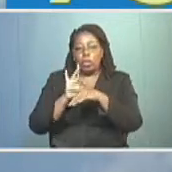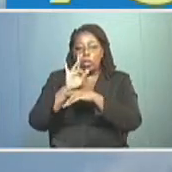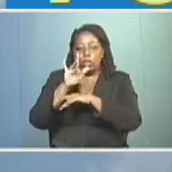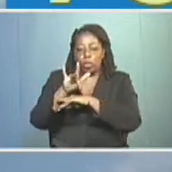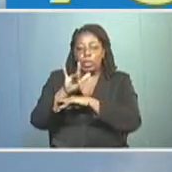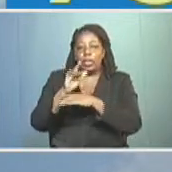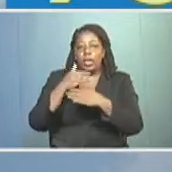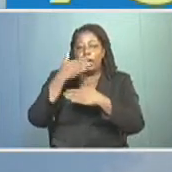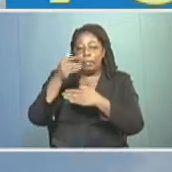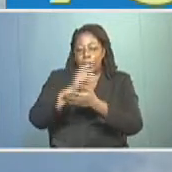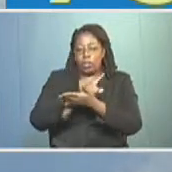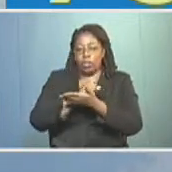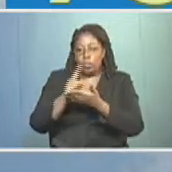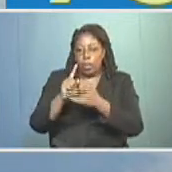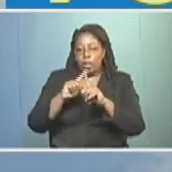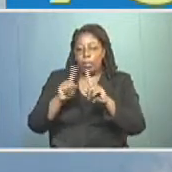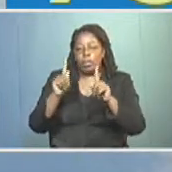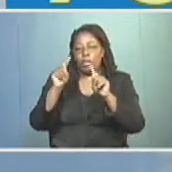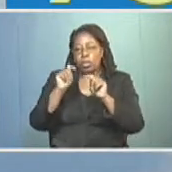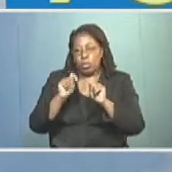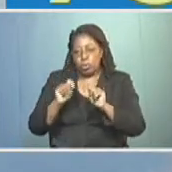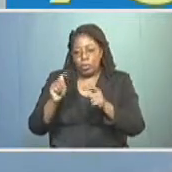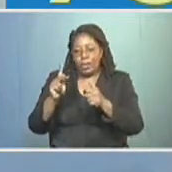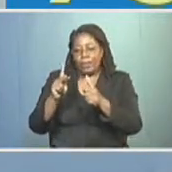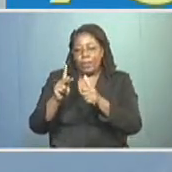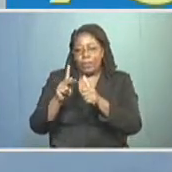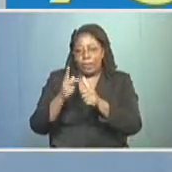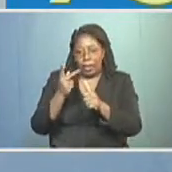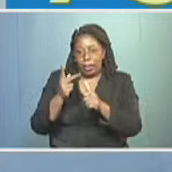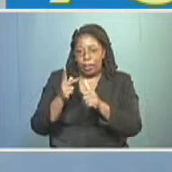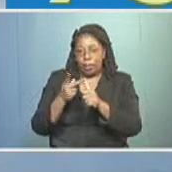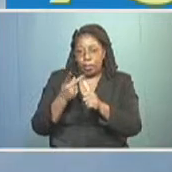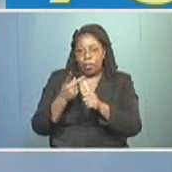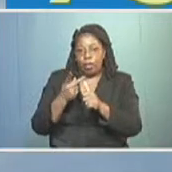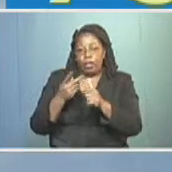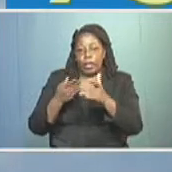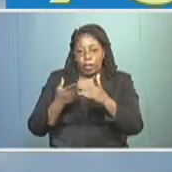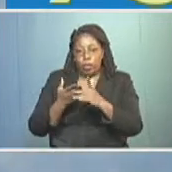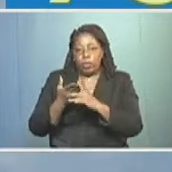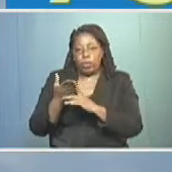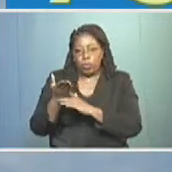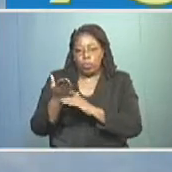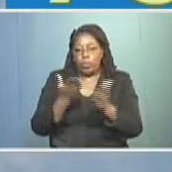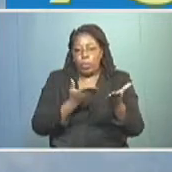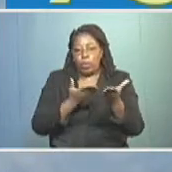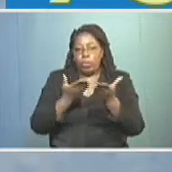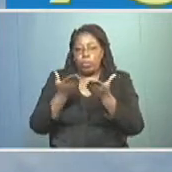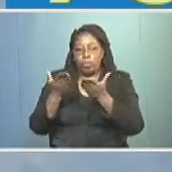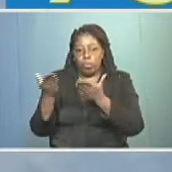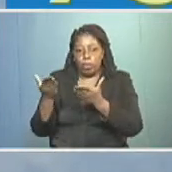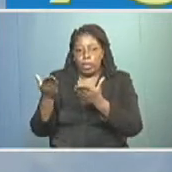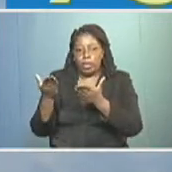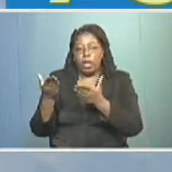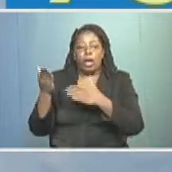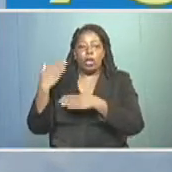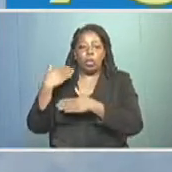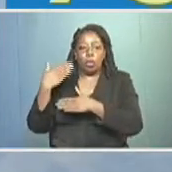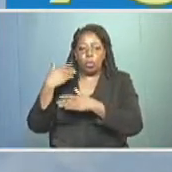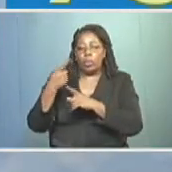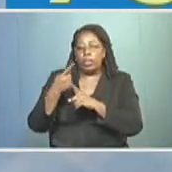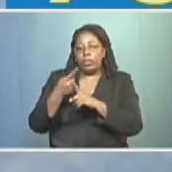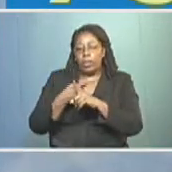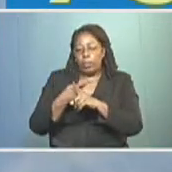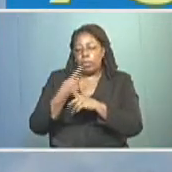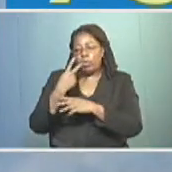part of next week. But come Tuesday, there is a secondary front that's going to push through. That one will usher in some very cool temperatures. We will